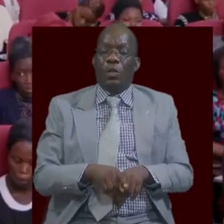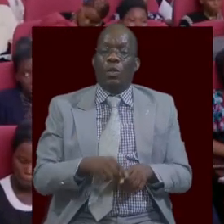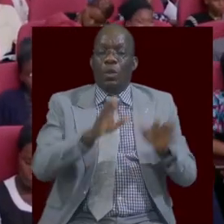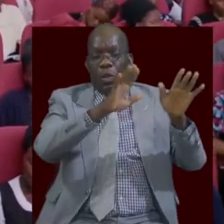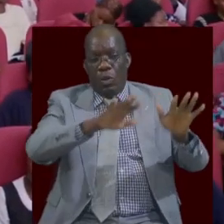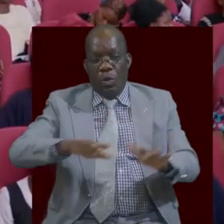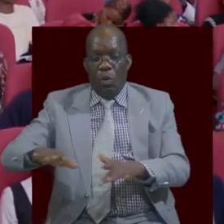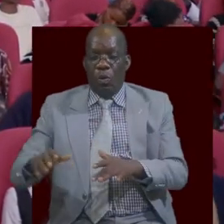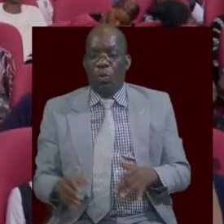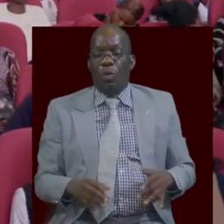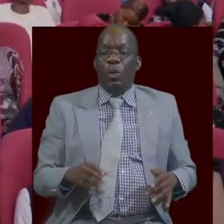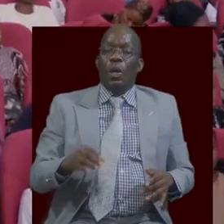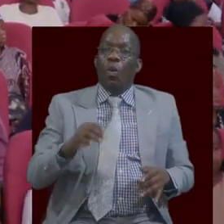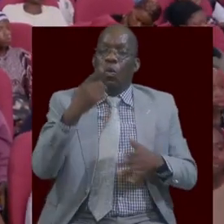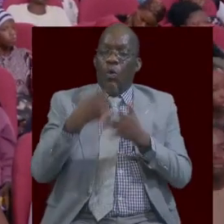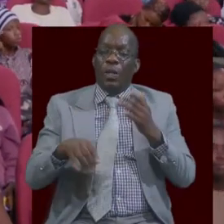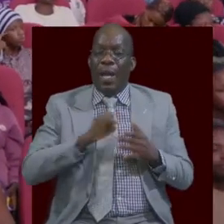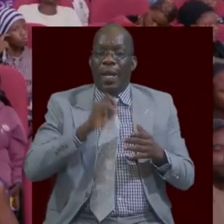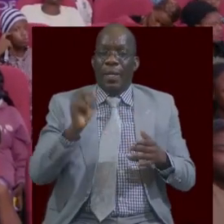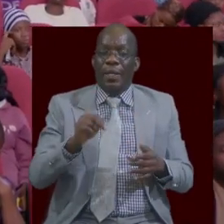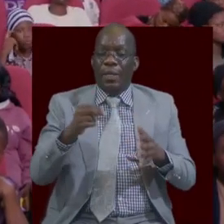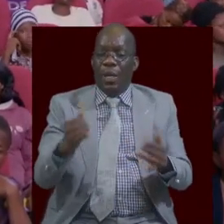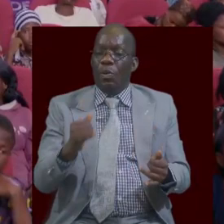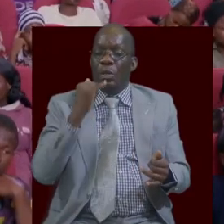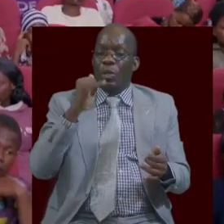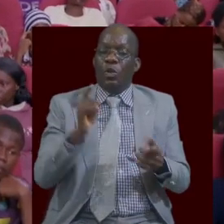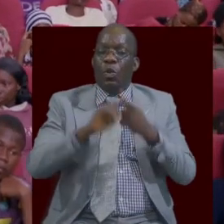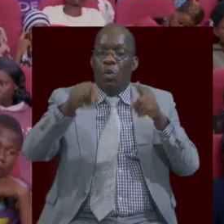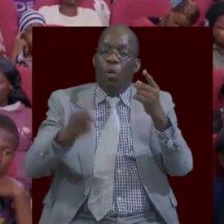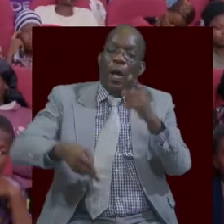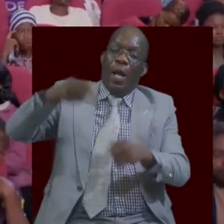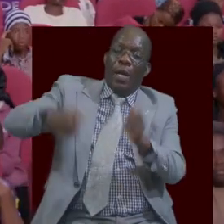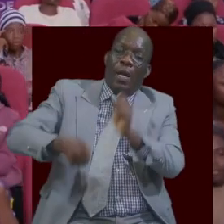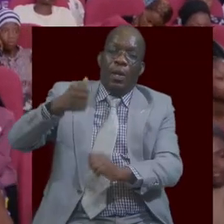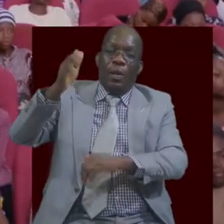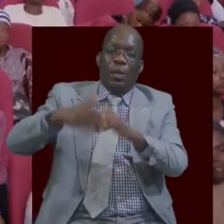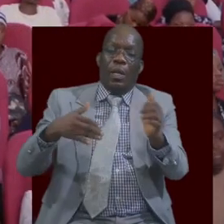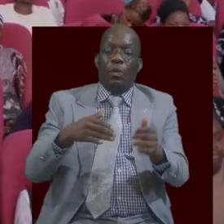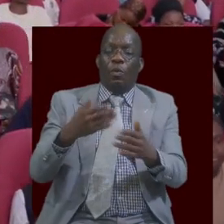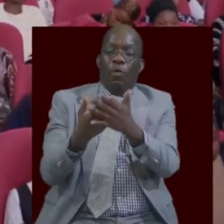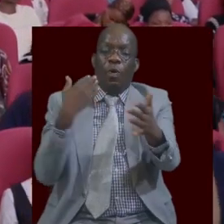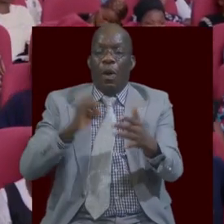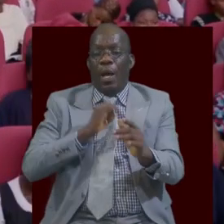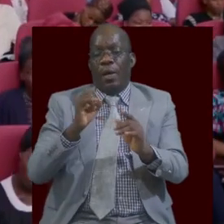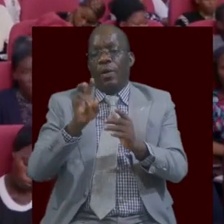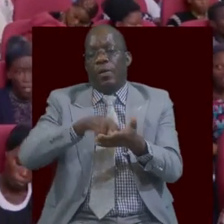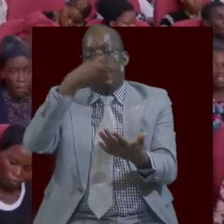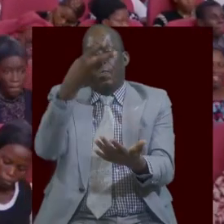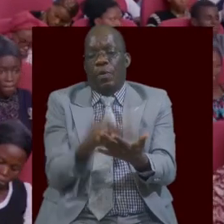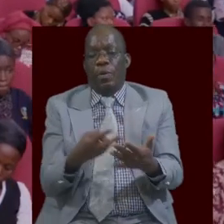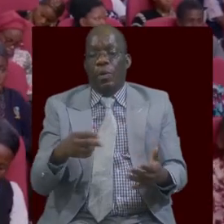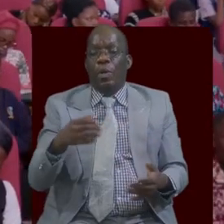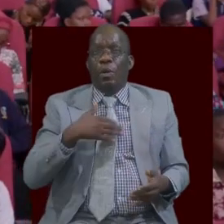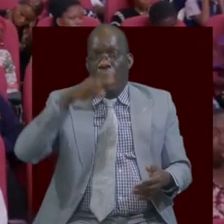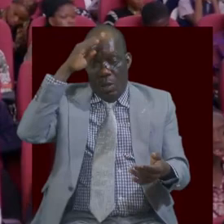go higher than where I was before I fell. My son, my